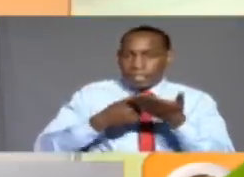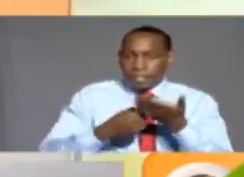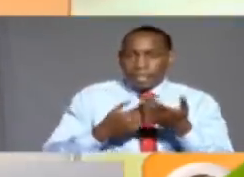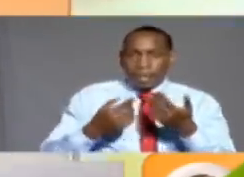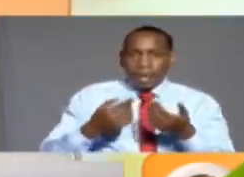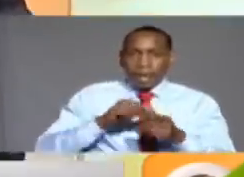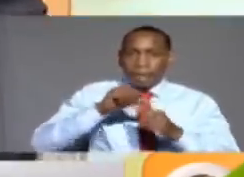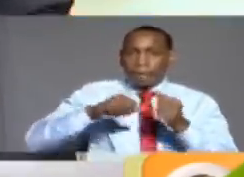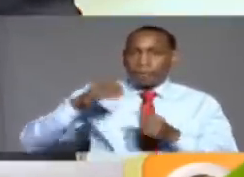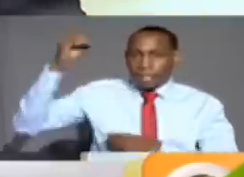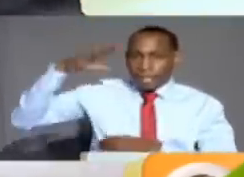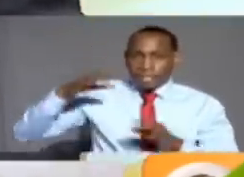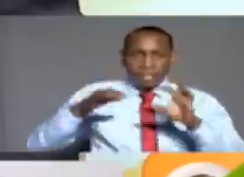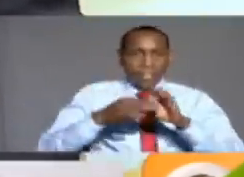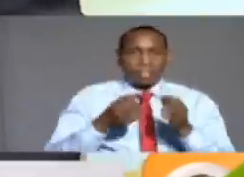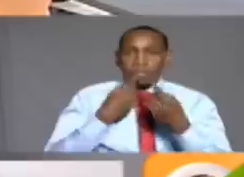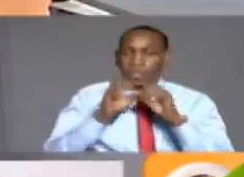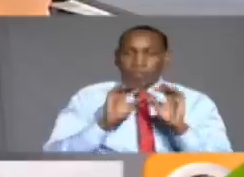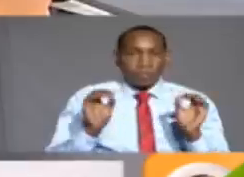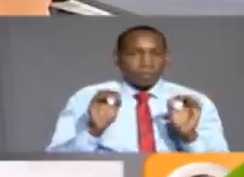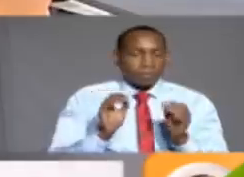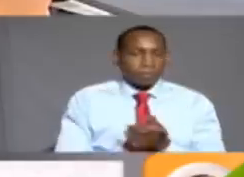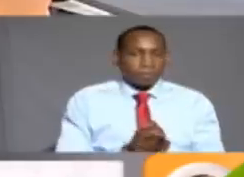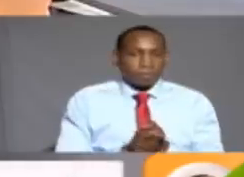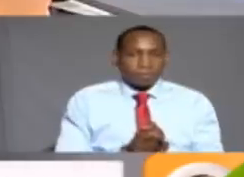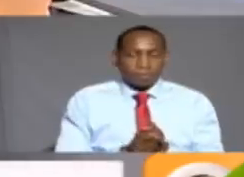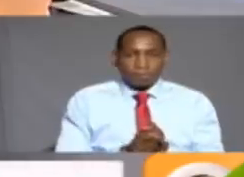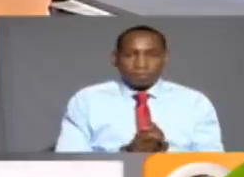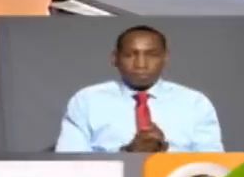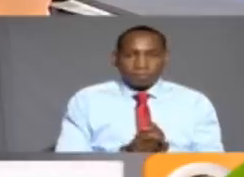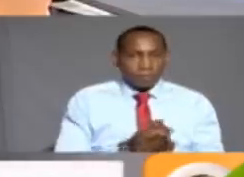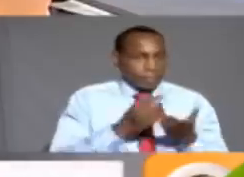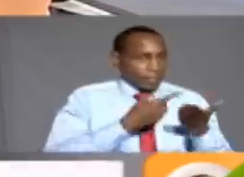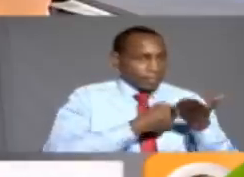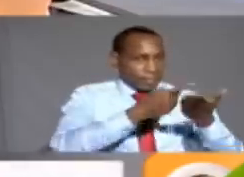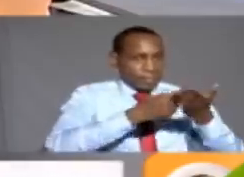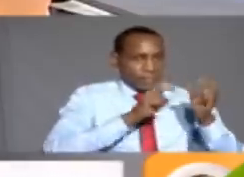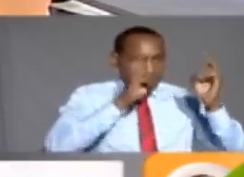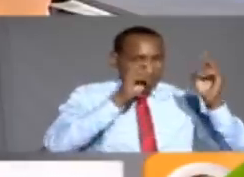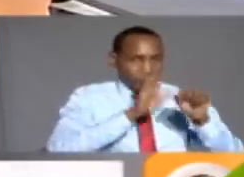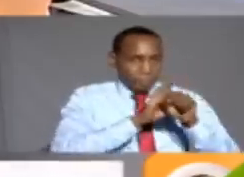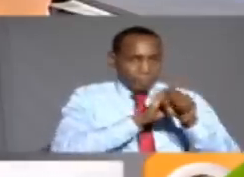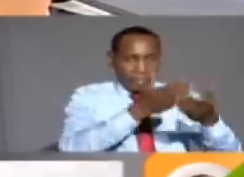electricity connection, we're not talking. Sadly, that is not the reality. Yes. Let's talk about this issue that